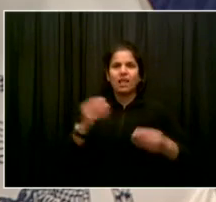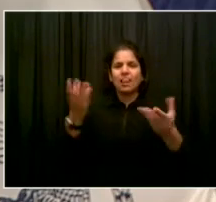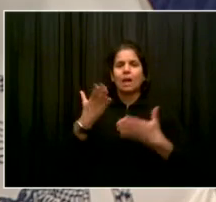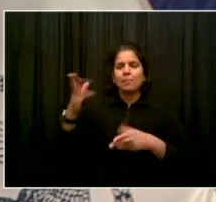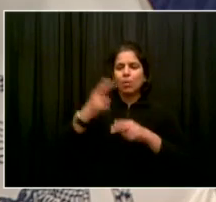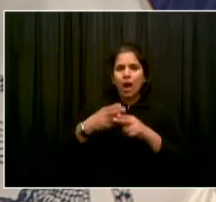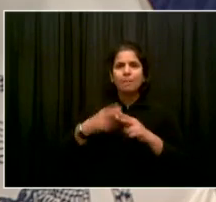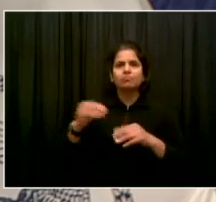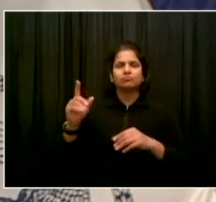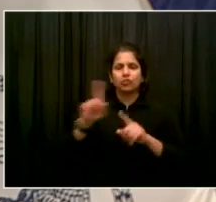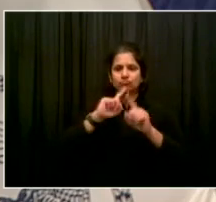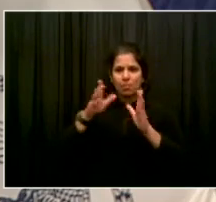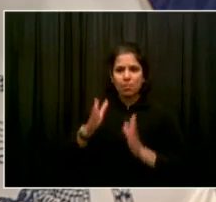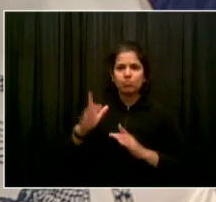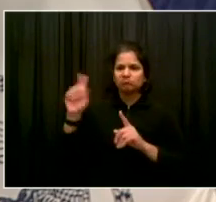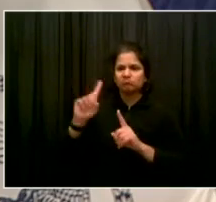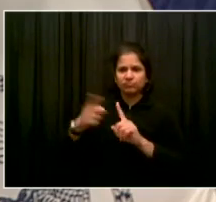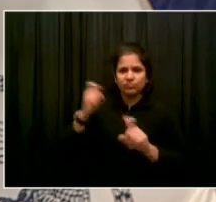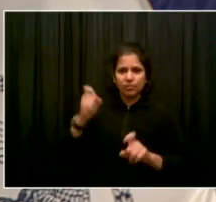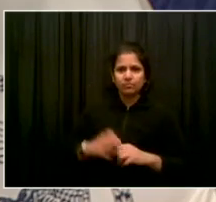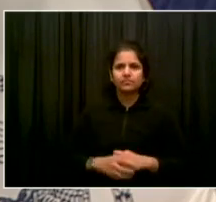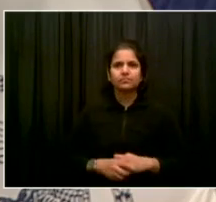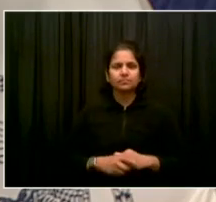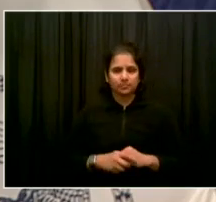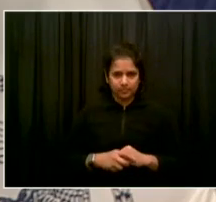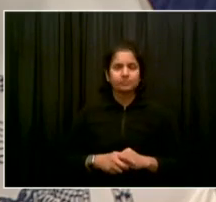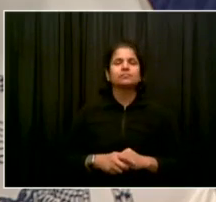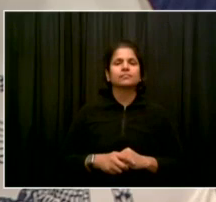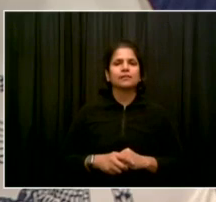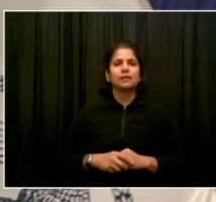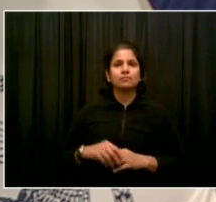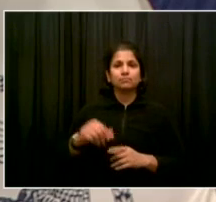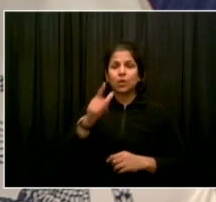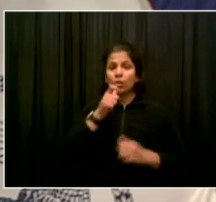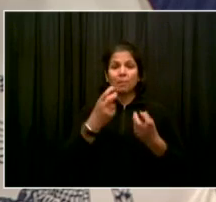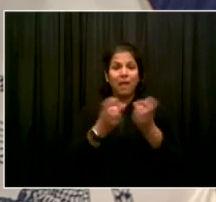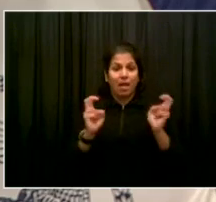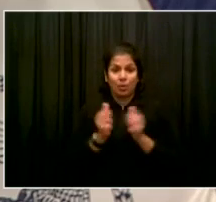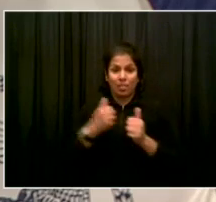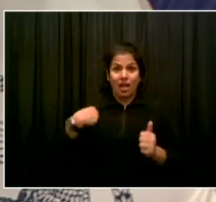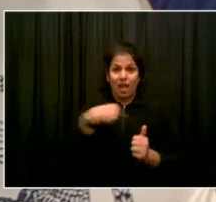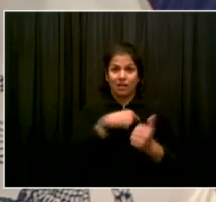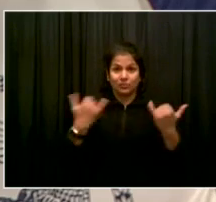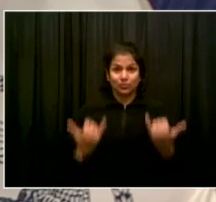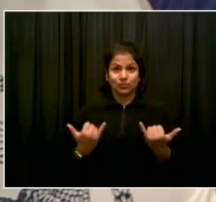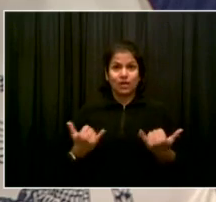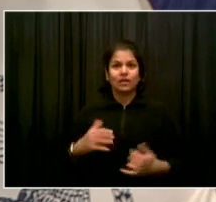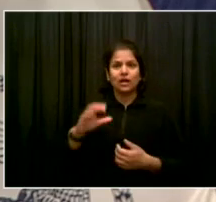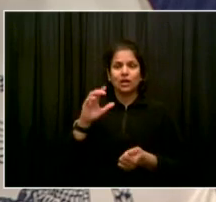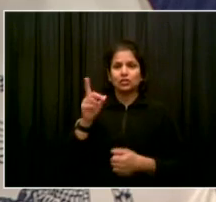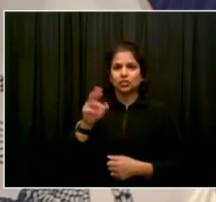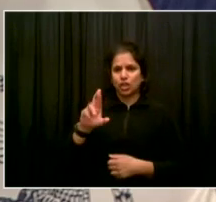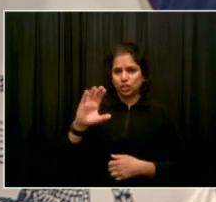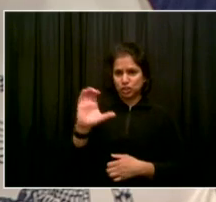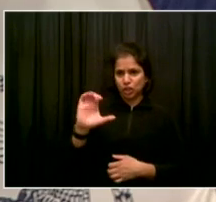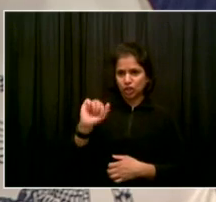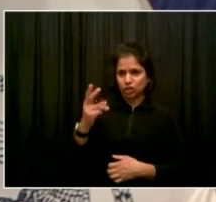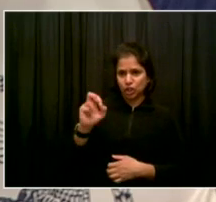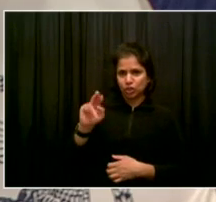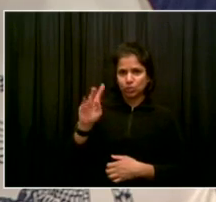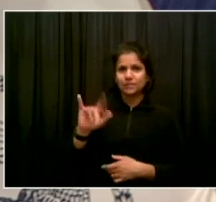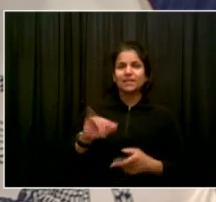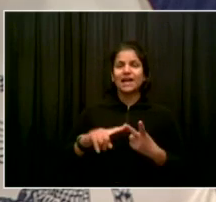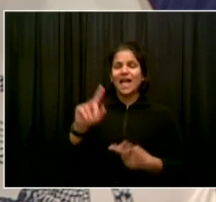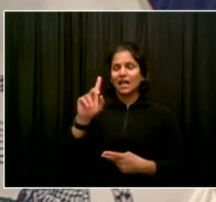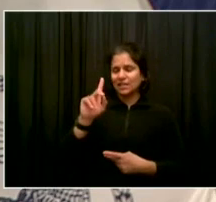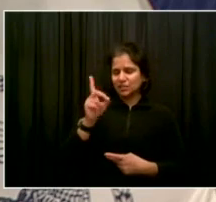journalist. We'll now begin our Q&A. As a reminder, we're joined today by Dr. Choksi, by Dr. Katz, by Dr. Ted Long, the head of the Test